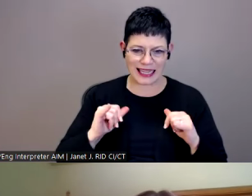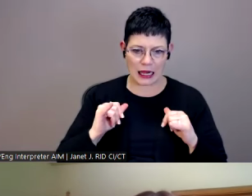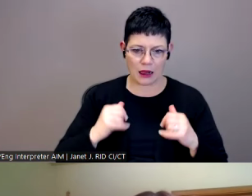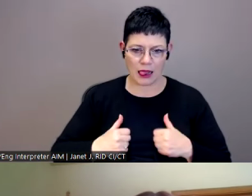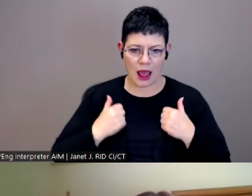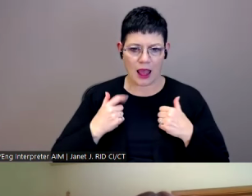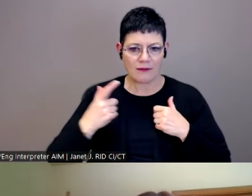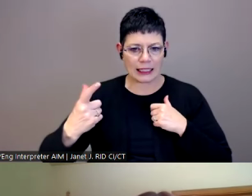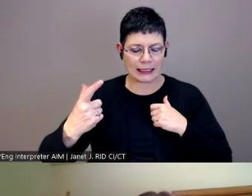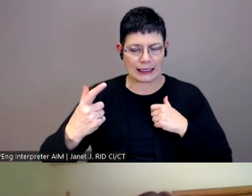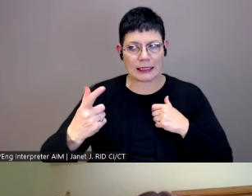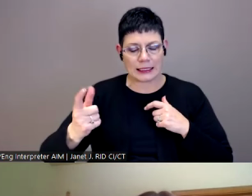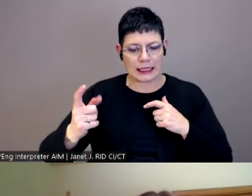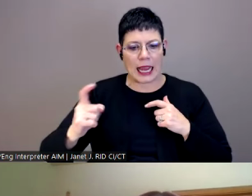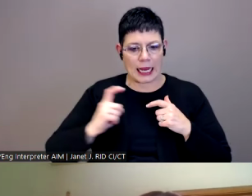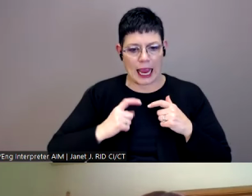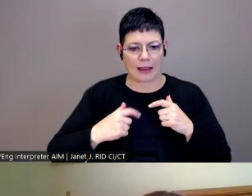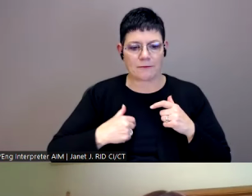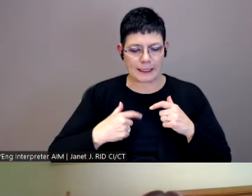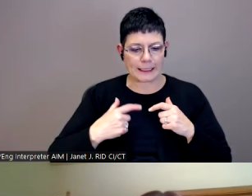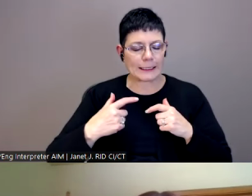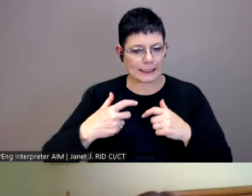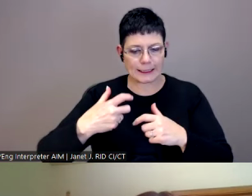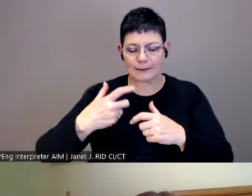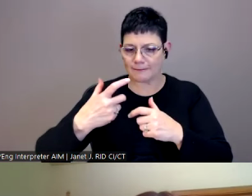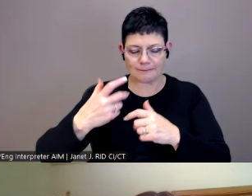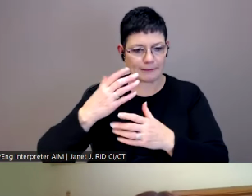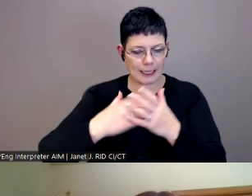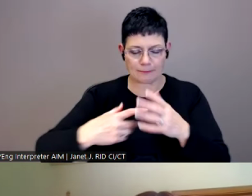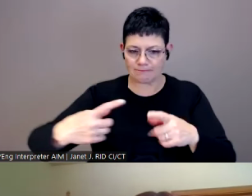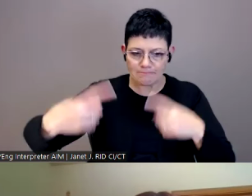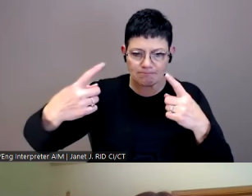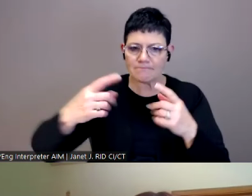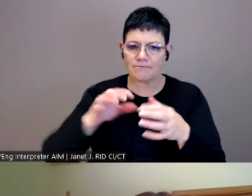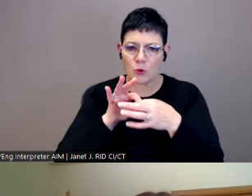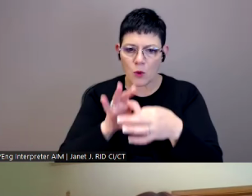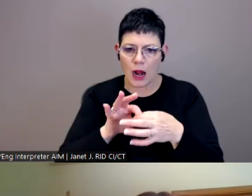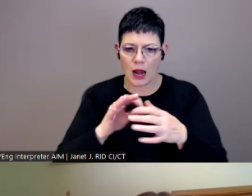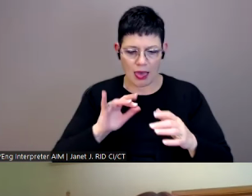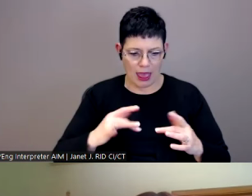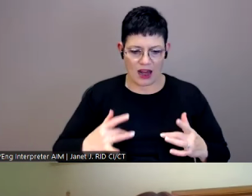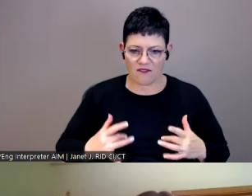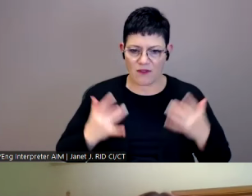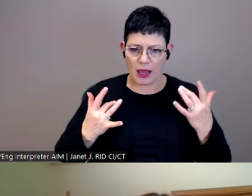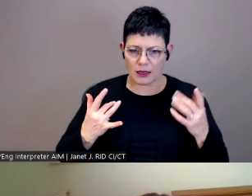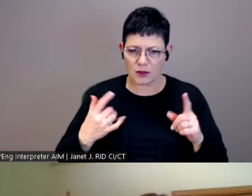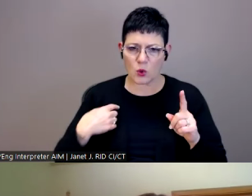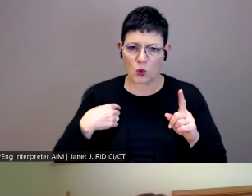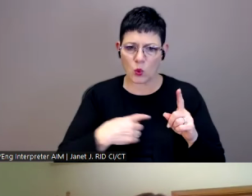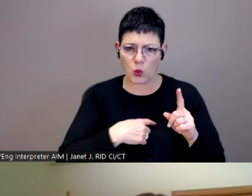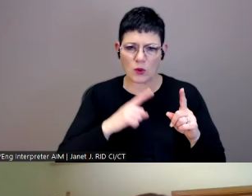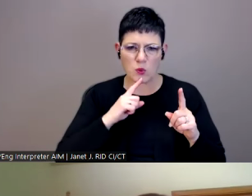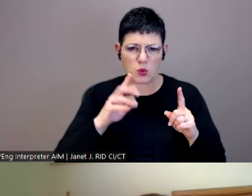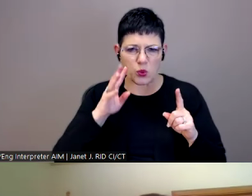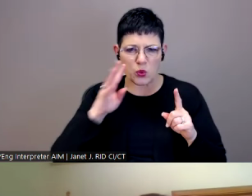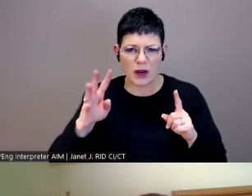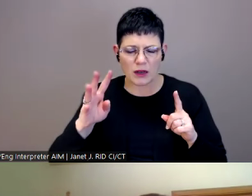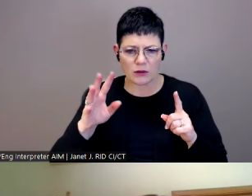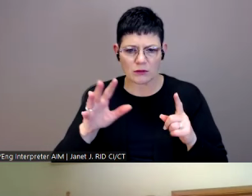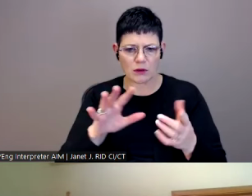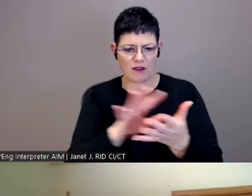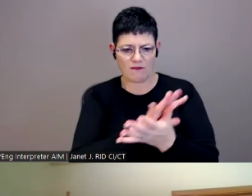difficult time about the event and where we were creating a forum, right?